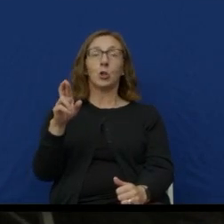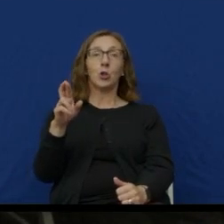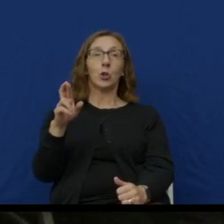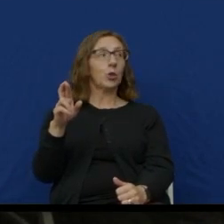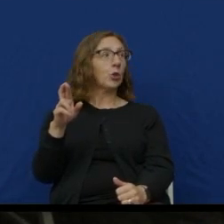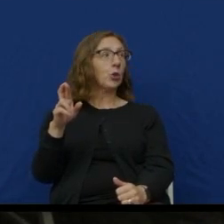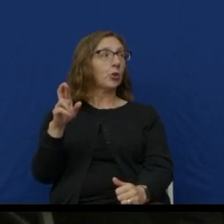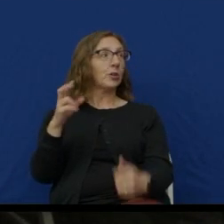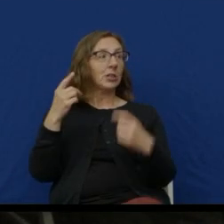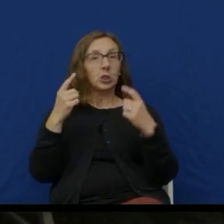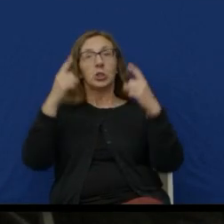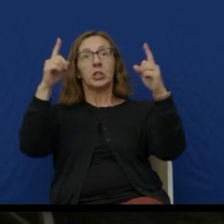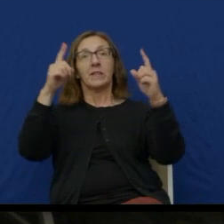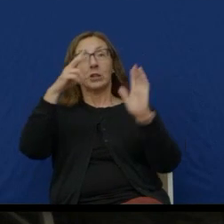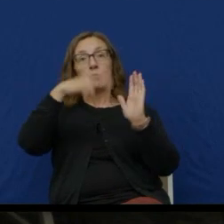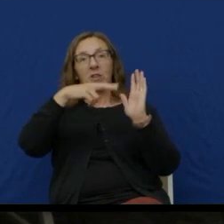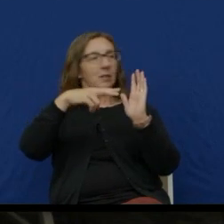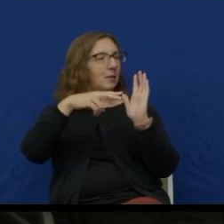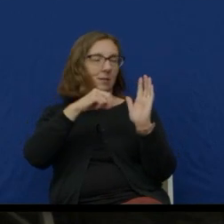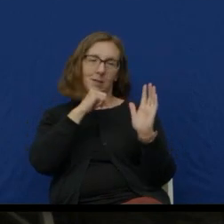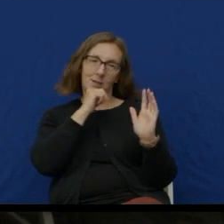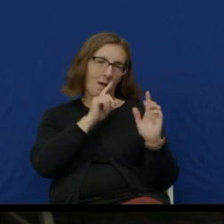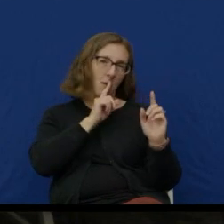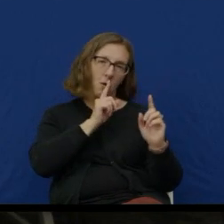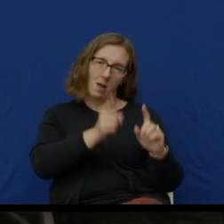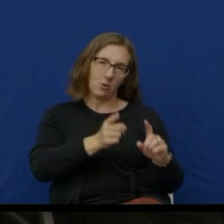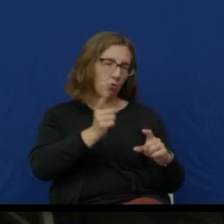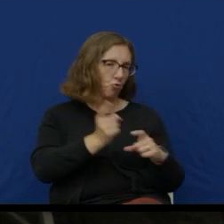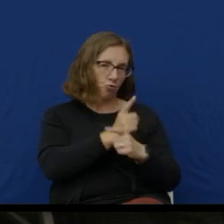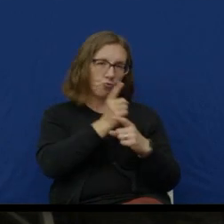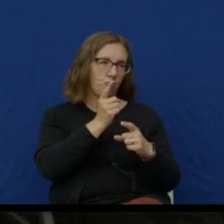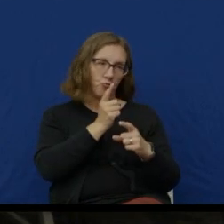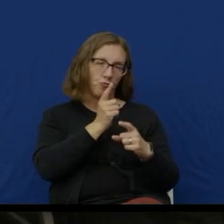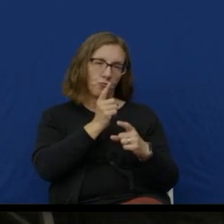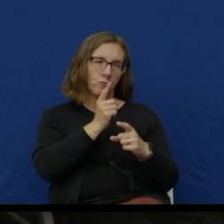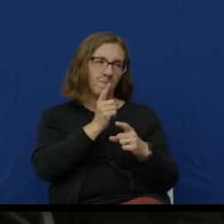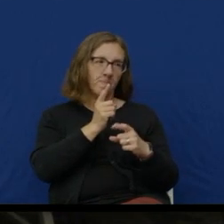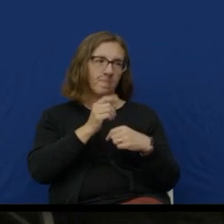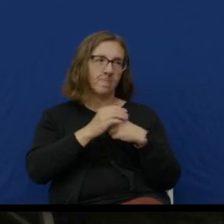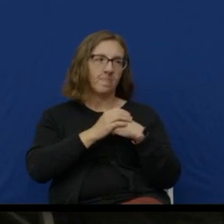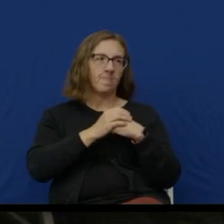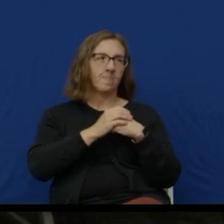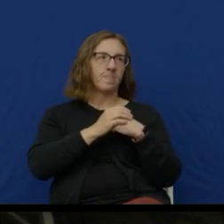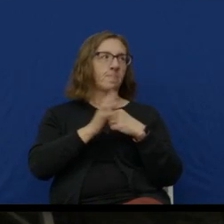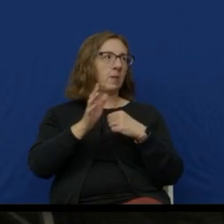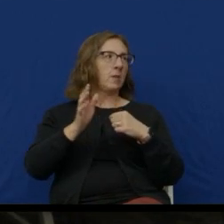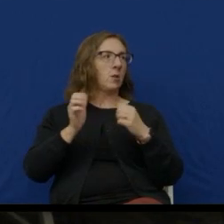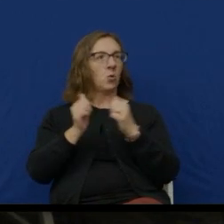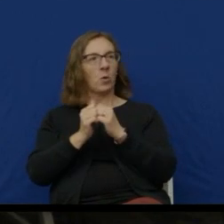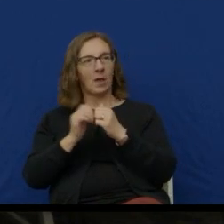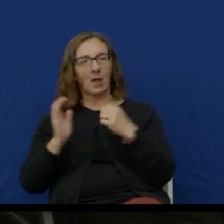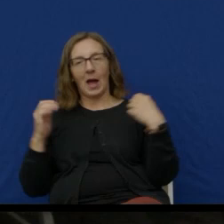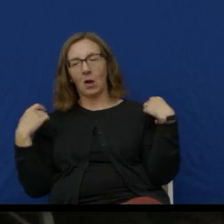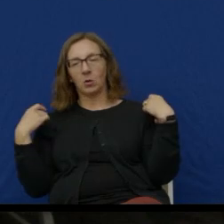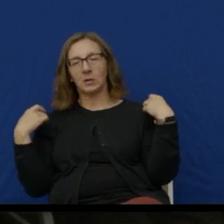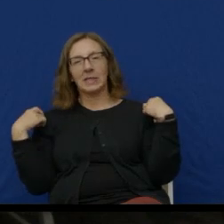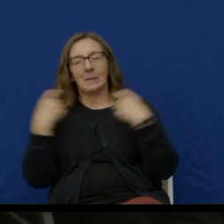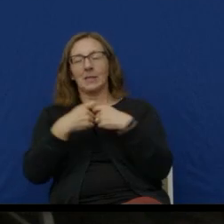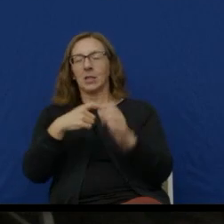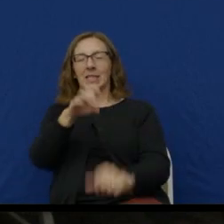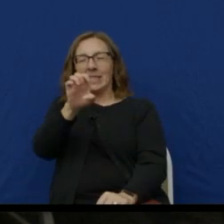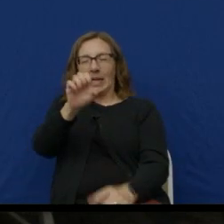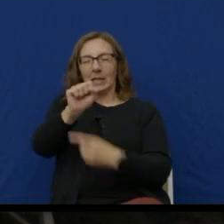underachieving readers is not the answer to what we've done with our Spanish or ESL